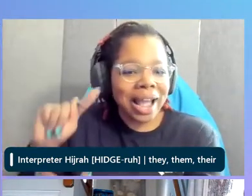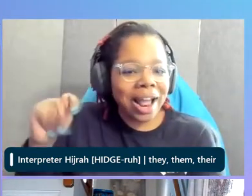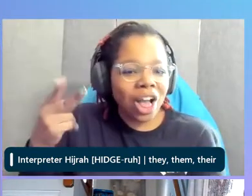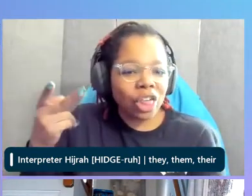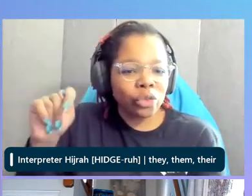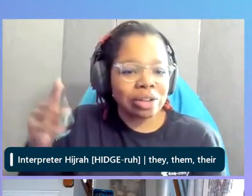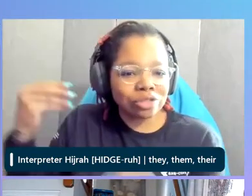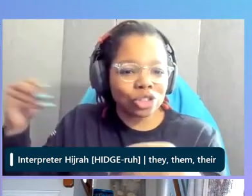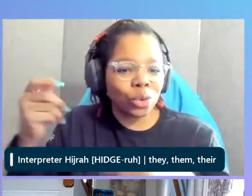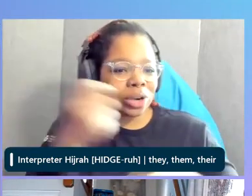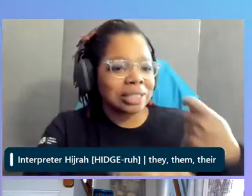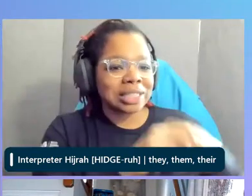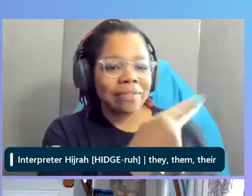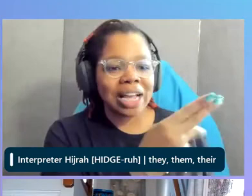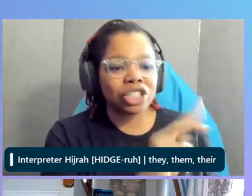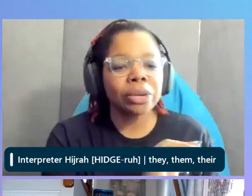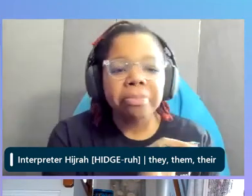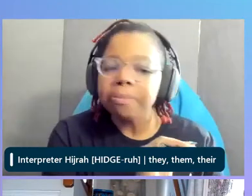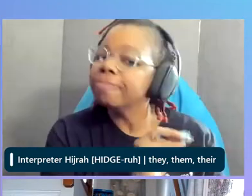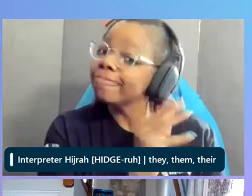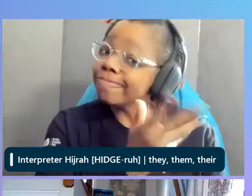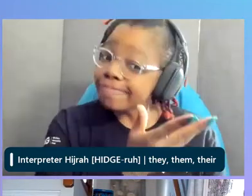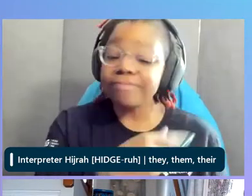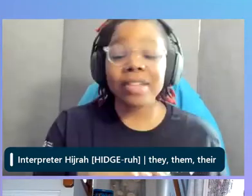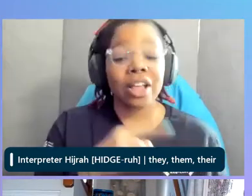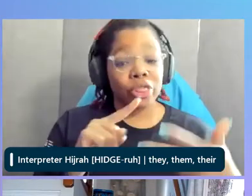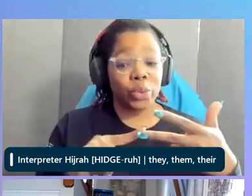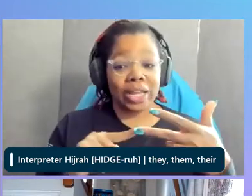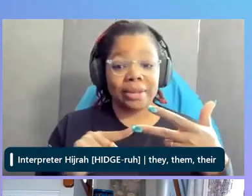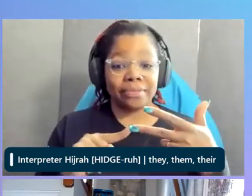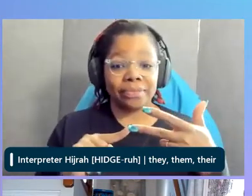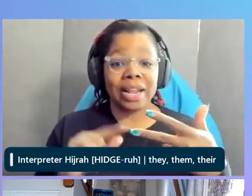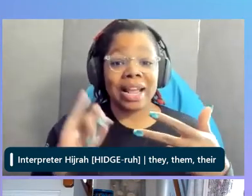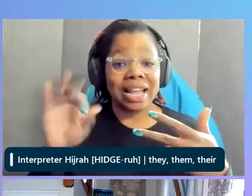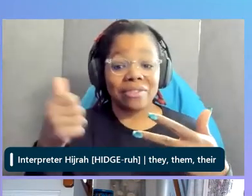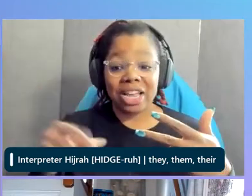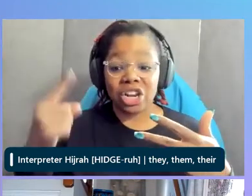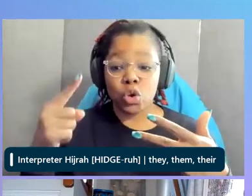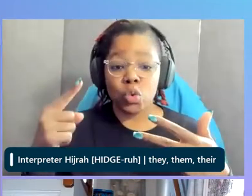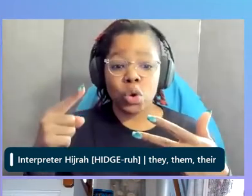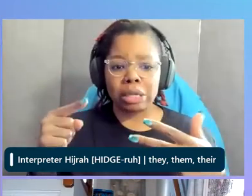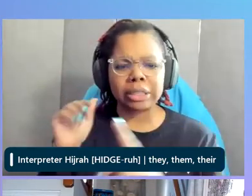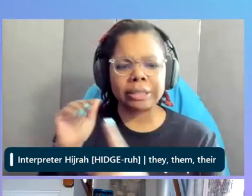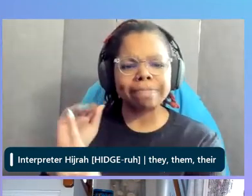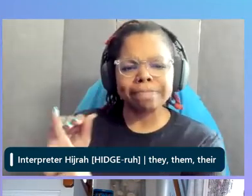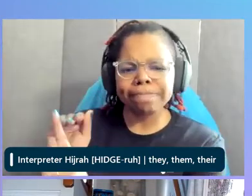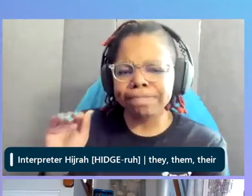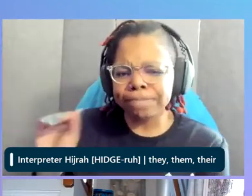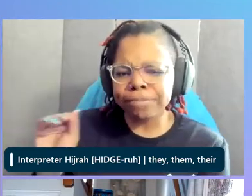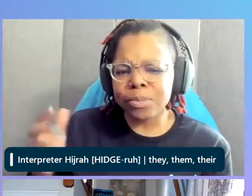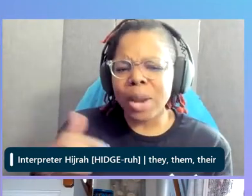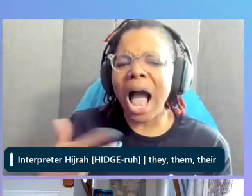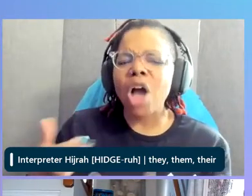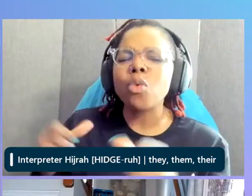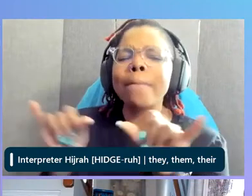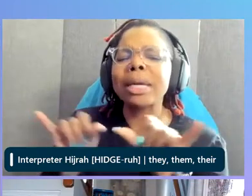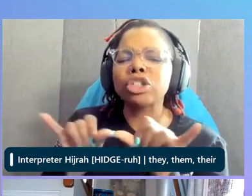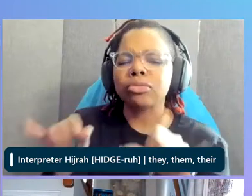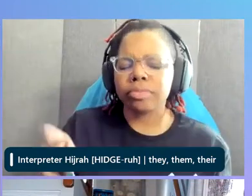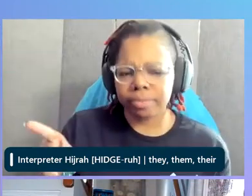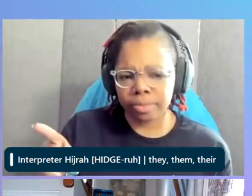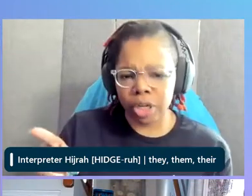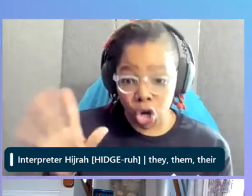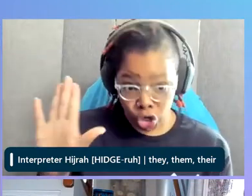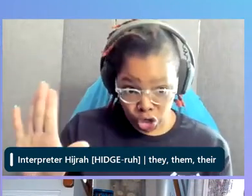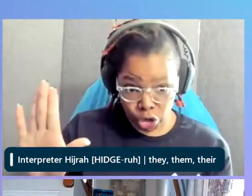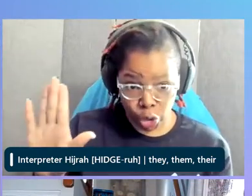store instead of H&M. Three, if anybody comes asking, hey, I want some metrics, is your